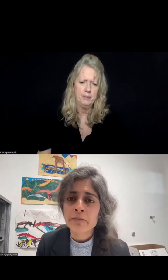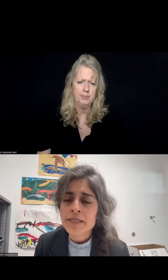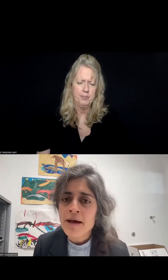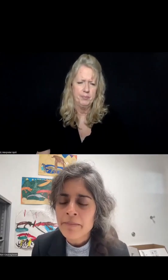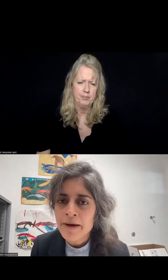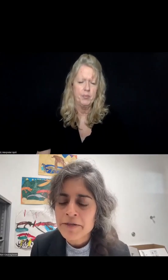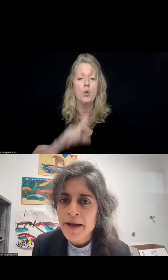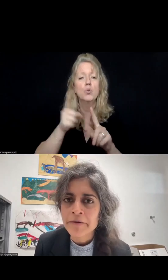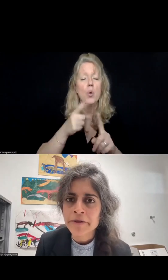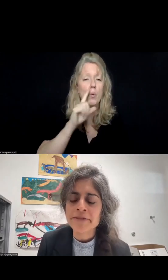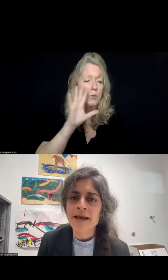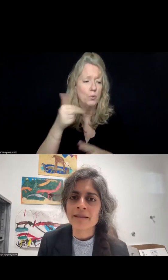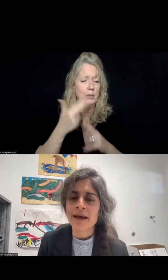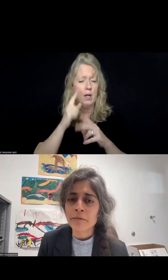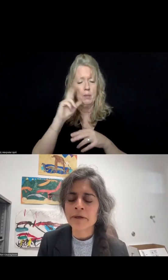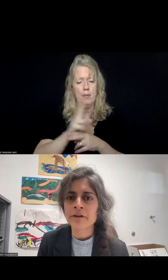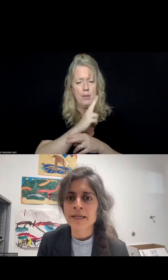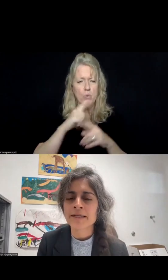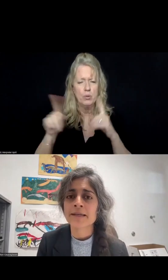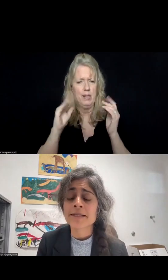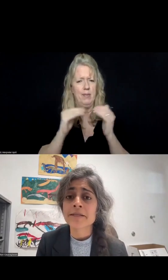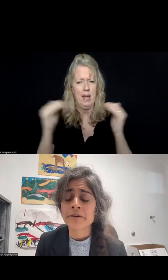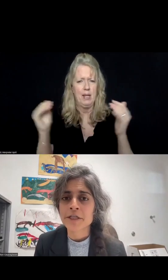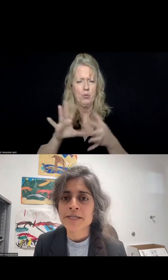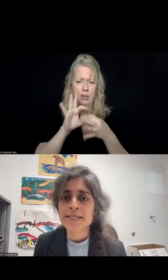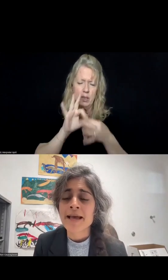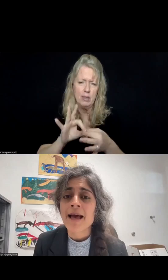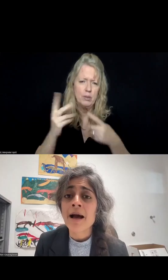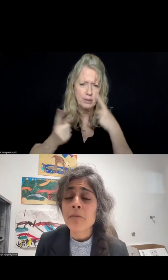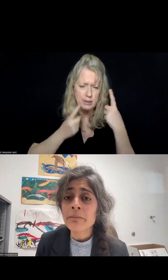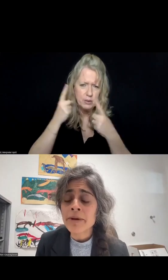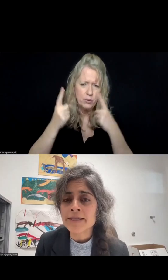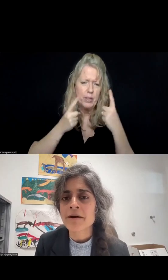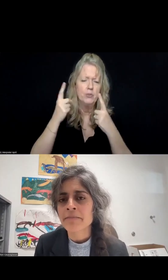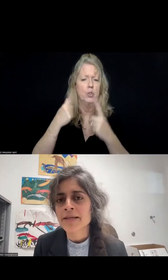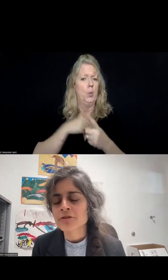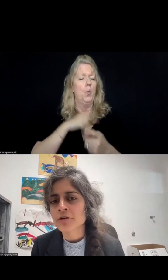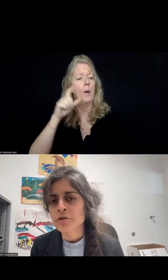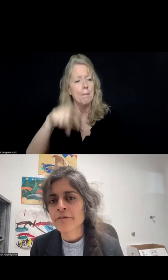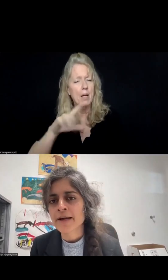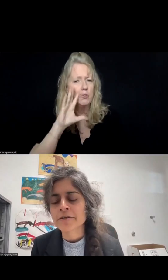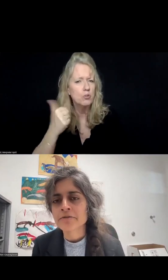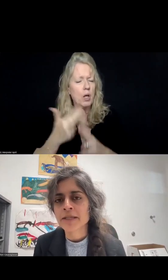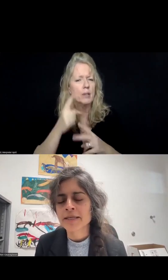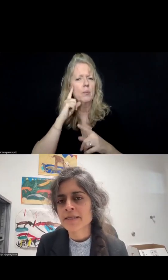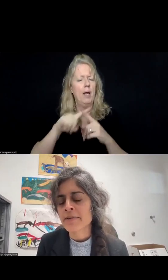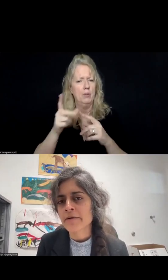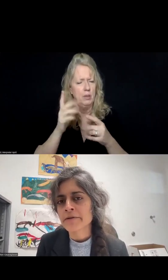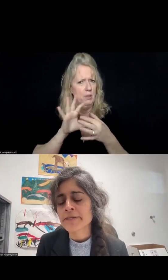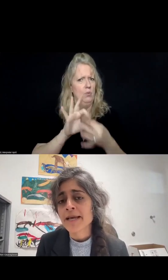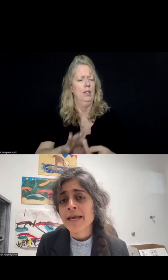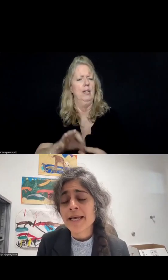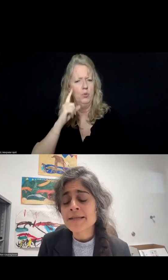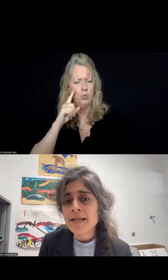So when we talk about tobacco use and the equity-related considerations, we must talk about structural factors related to